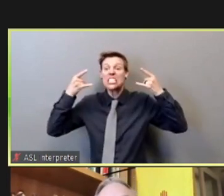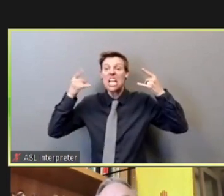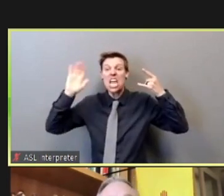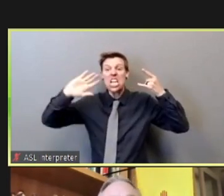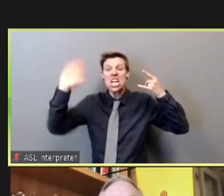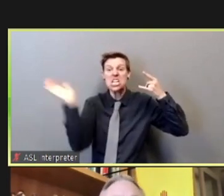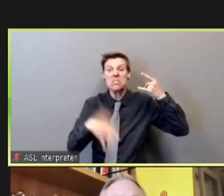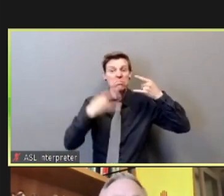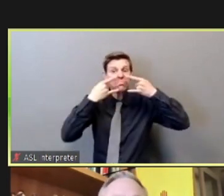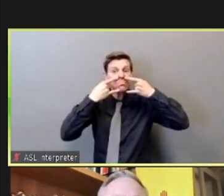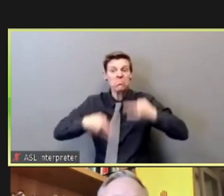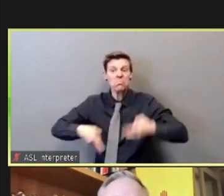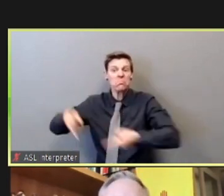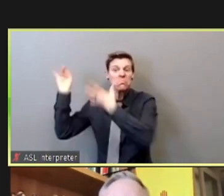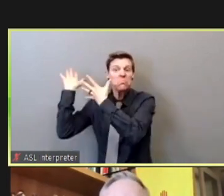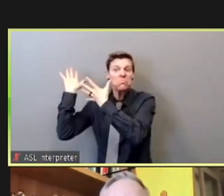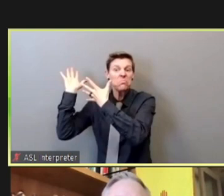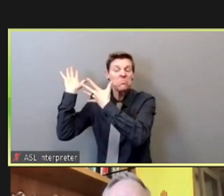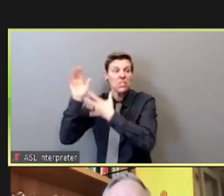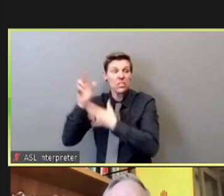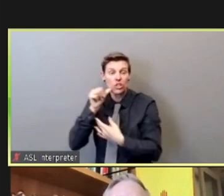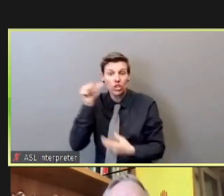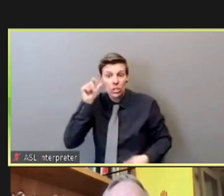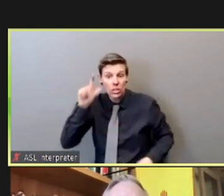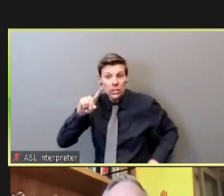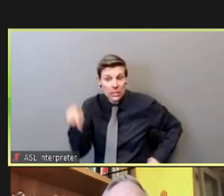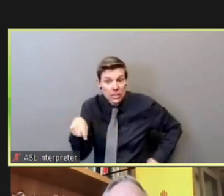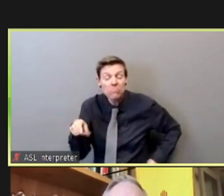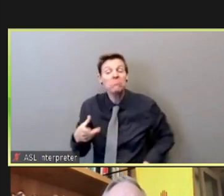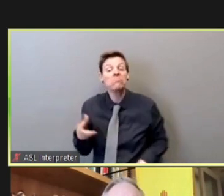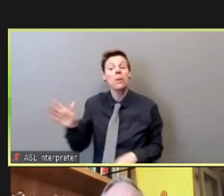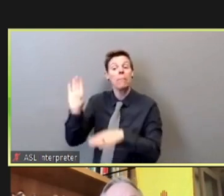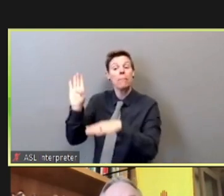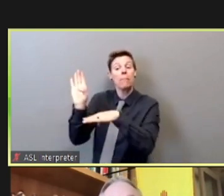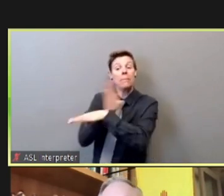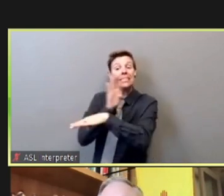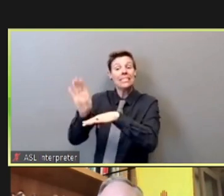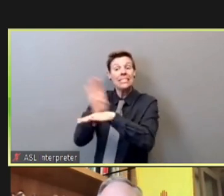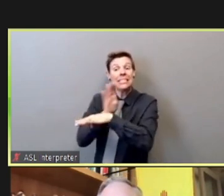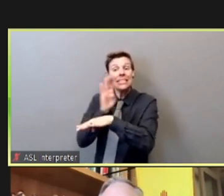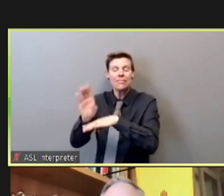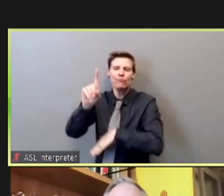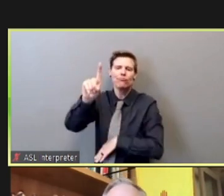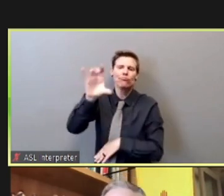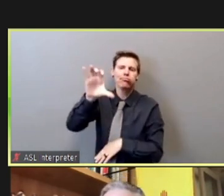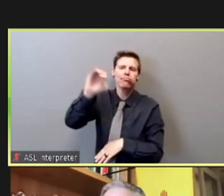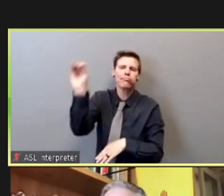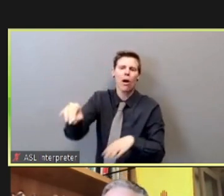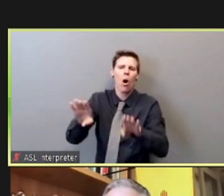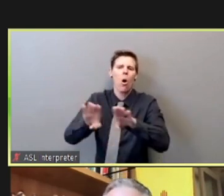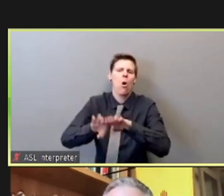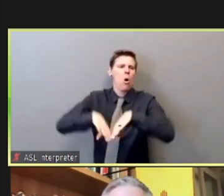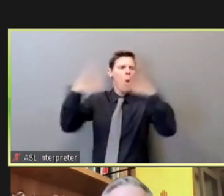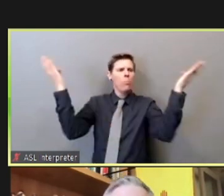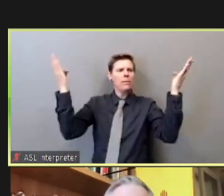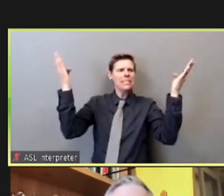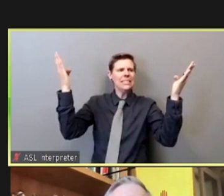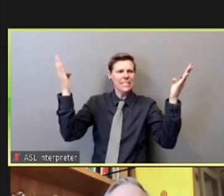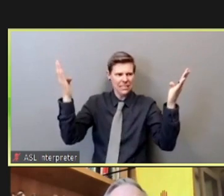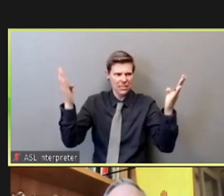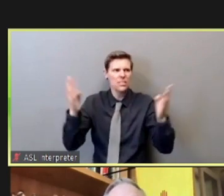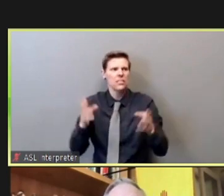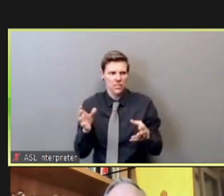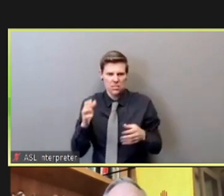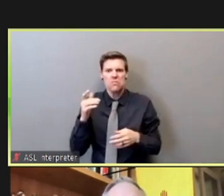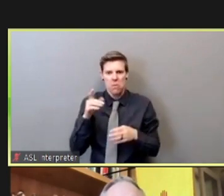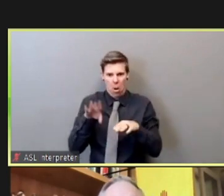going to increase all businesses to 100% effective 3/10. Local officials, you know, can do things if they want to,